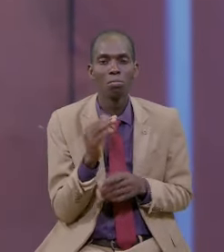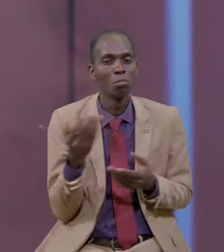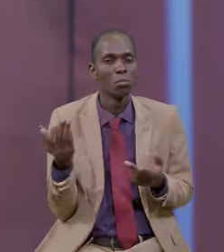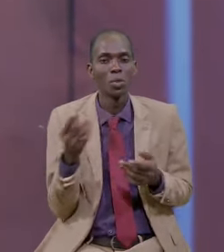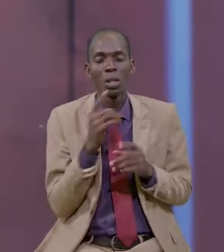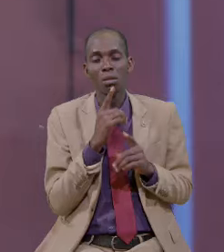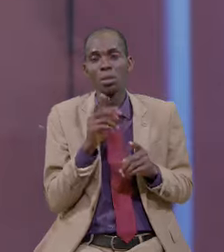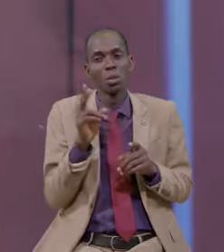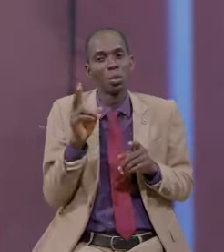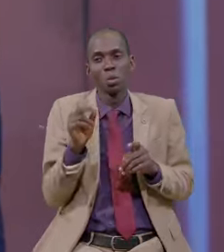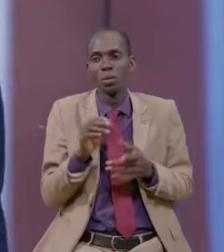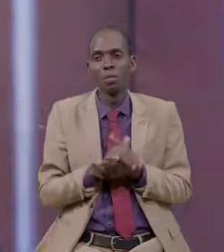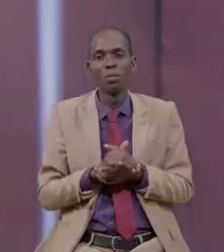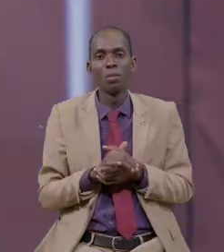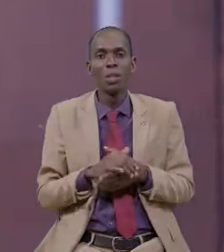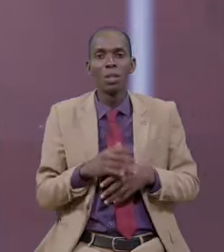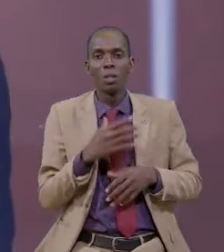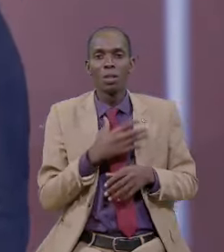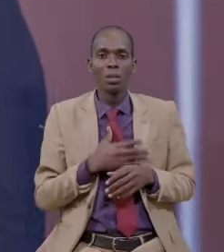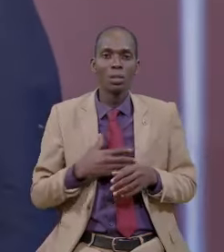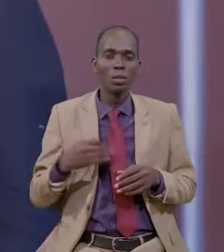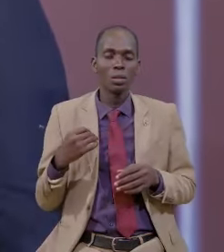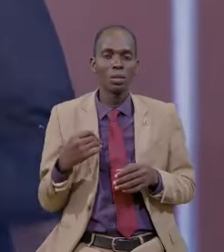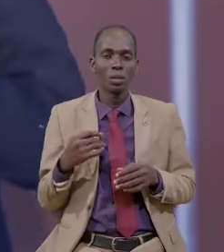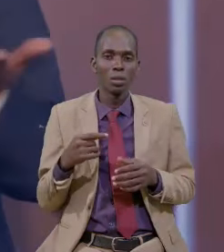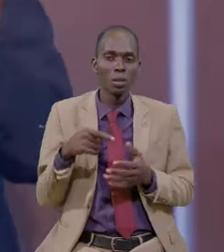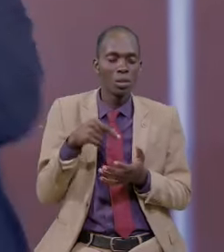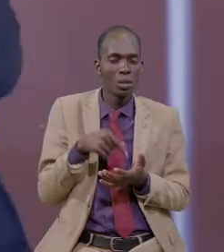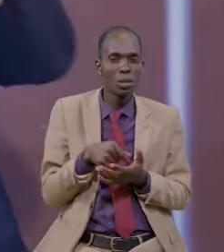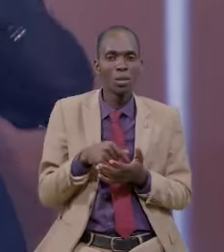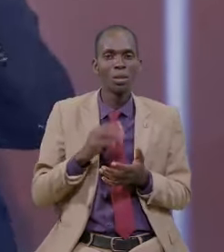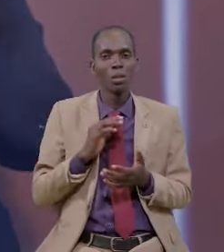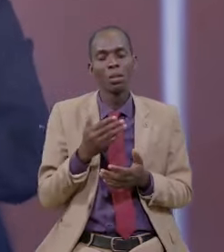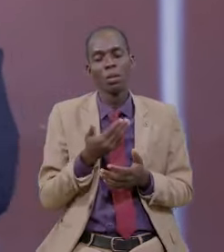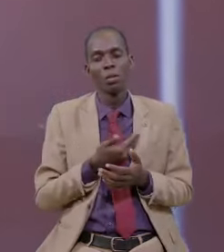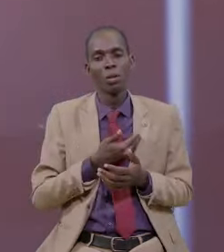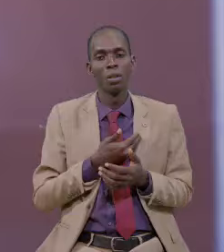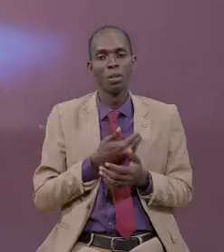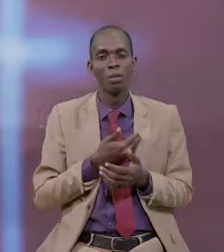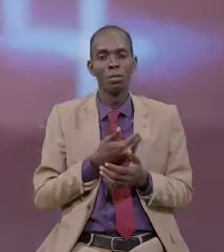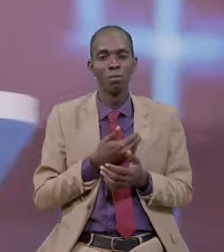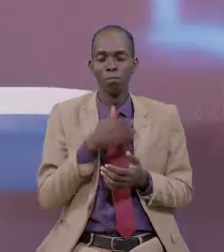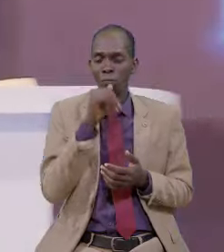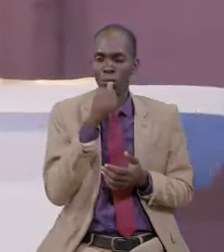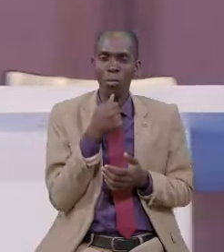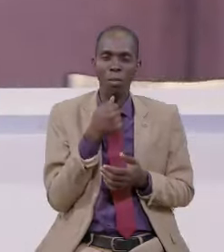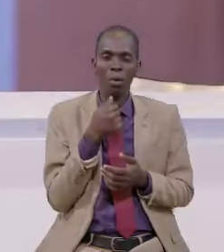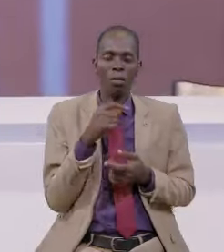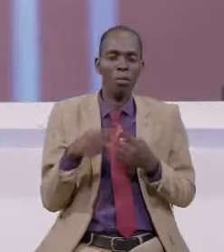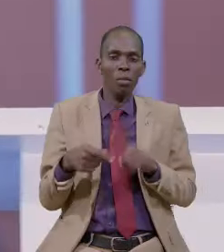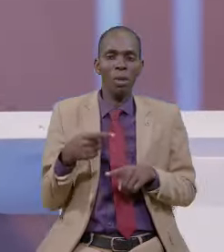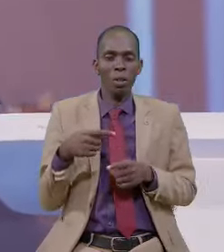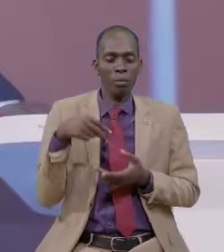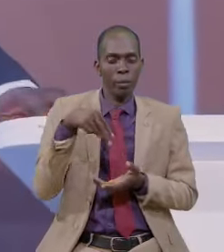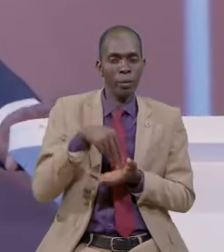call. And this, our preacher friend, who had been preaching with us, has went around, he stood up, and